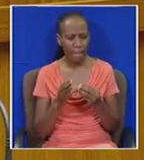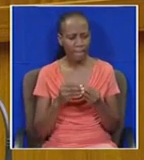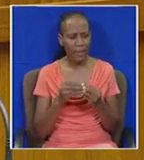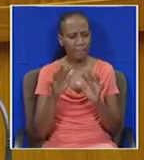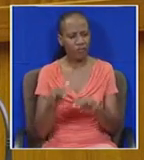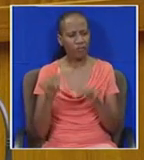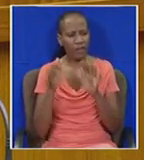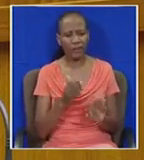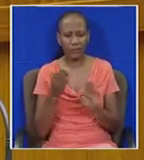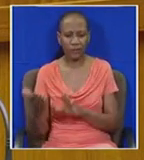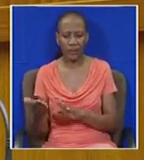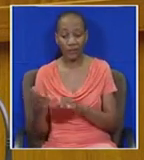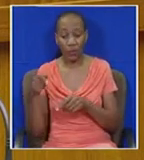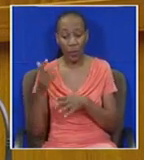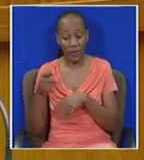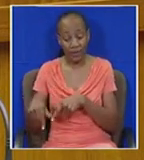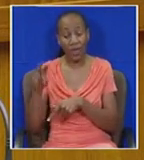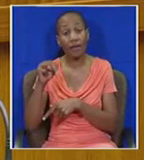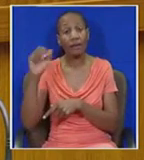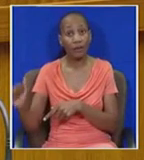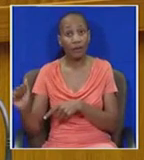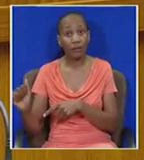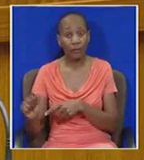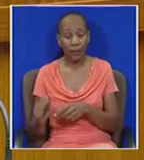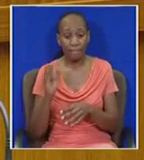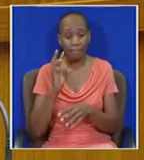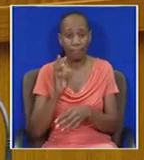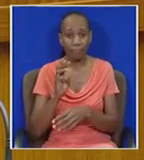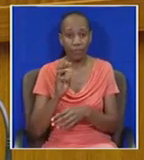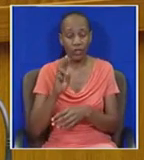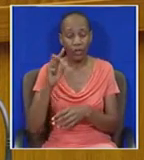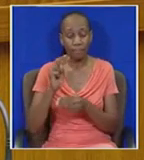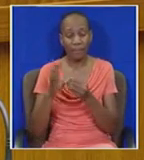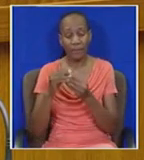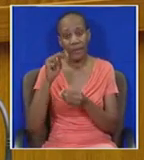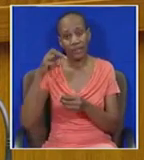of Parliament in the National Assembly, Comrade Beatrice Ngcobo, yesterday.